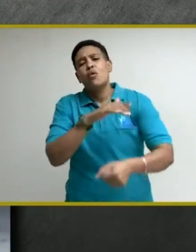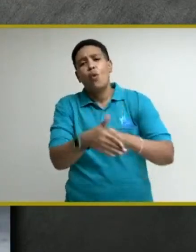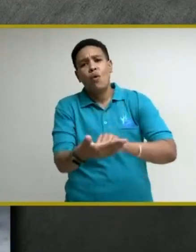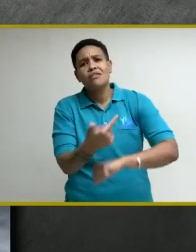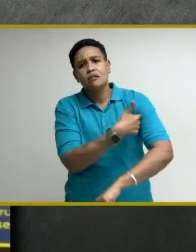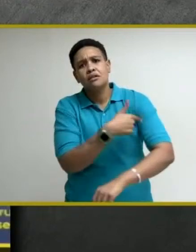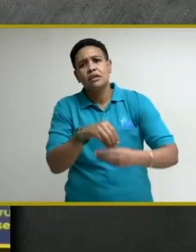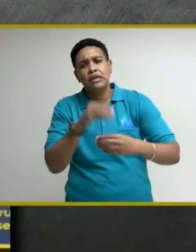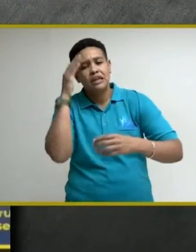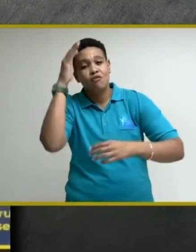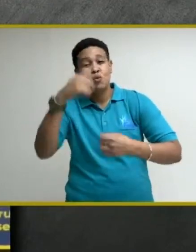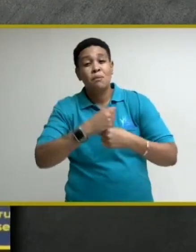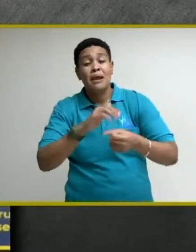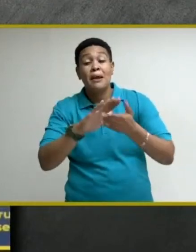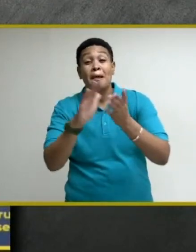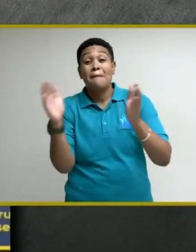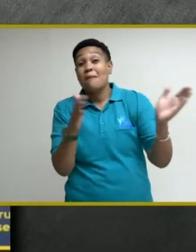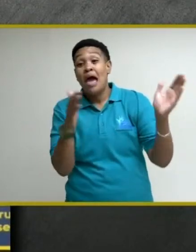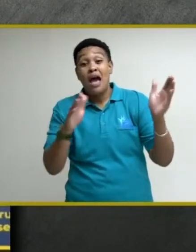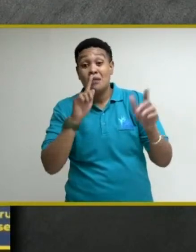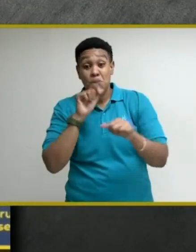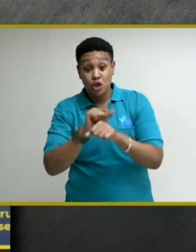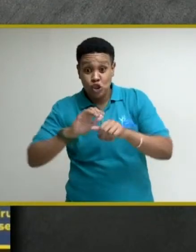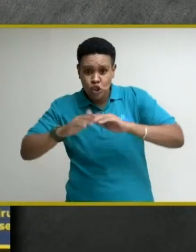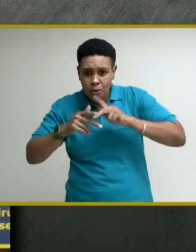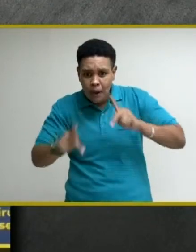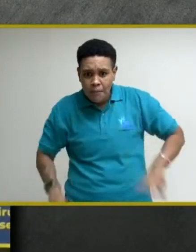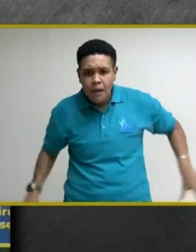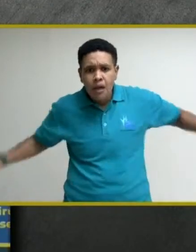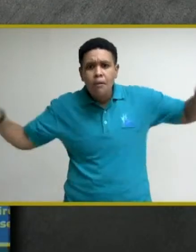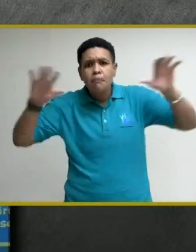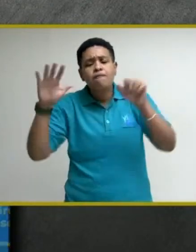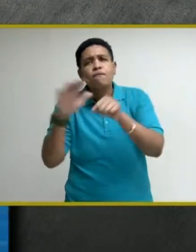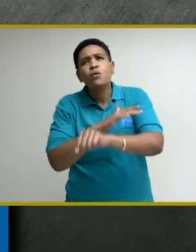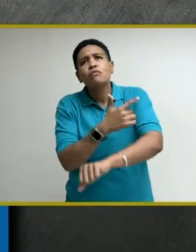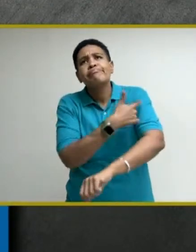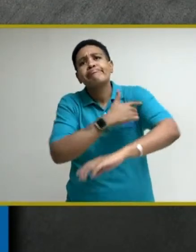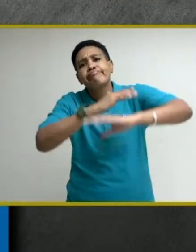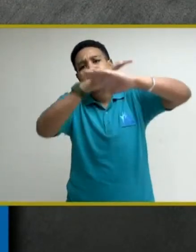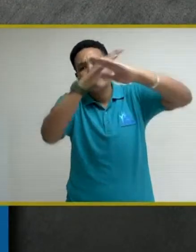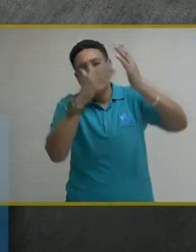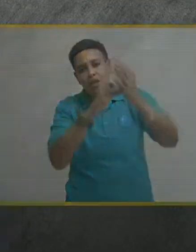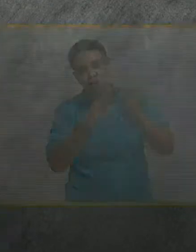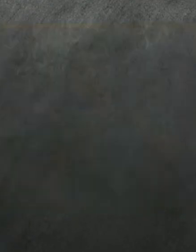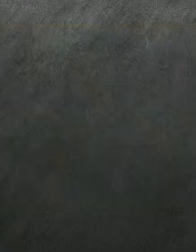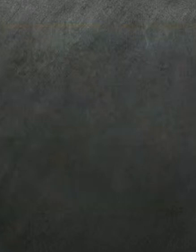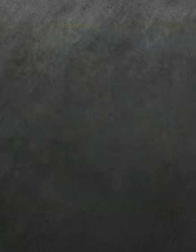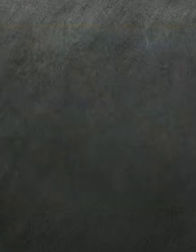Jamaica's population inoculated against COVID-19.